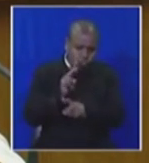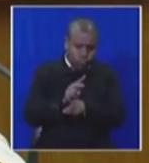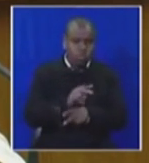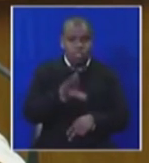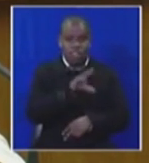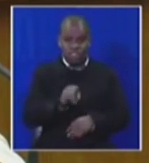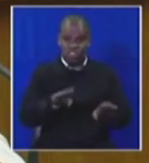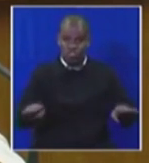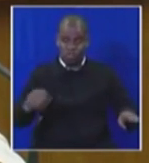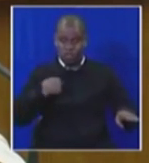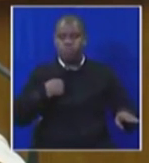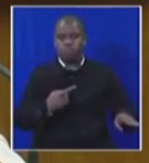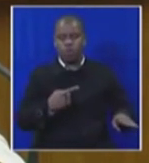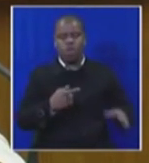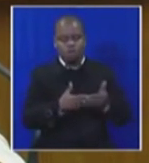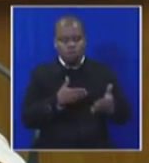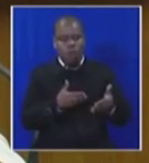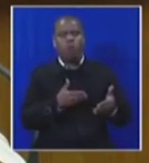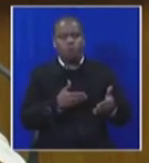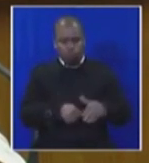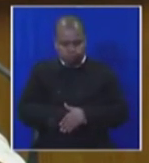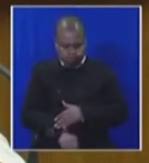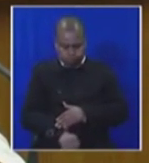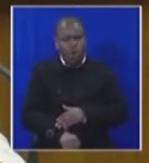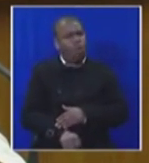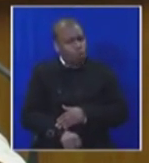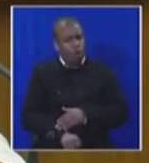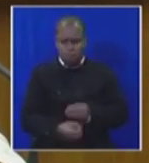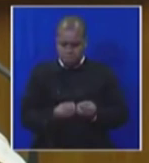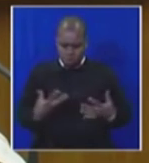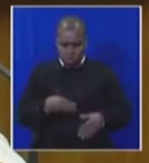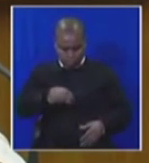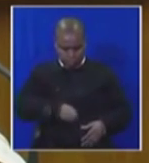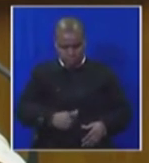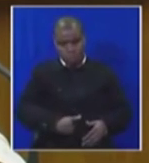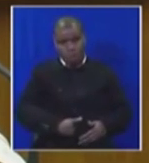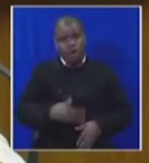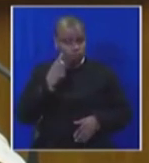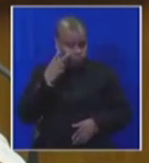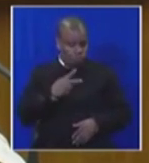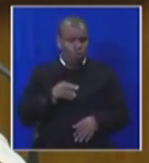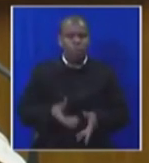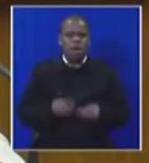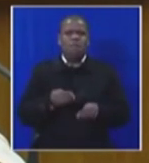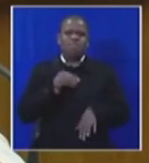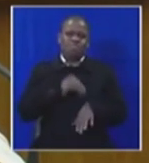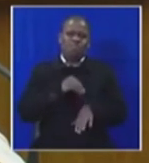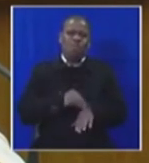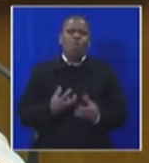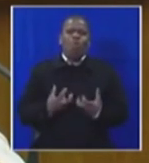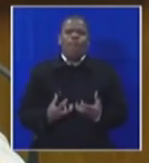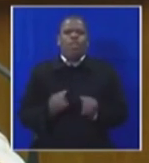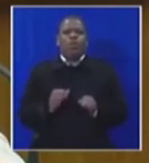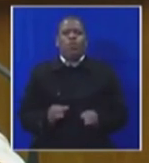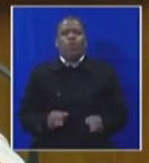Africa's children before they even leave the womb. Half of our young people, Honorable Speaker, live in poverty. This poverty